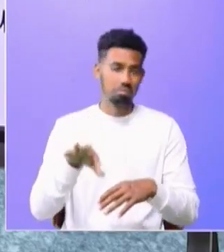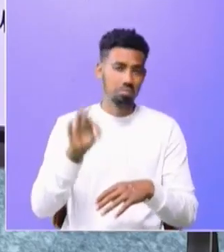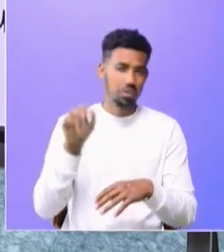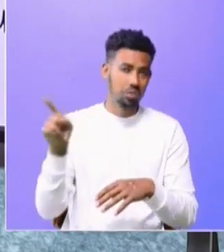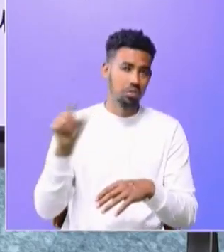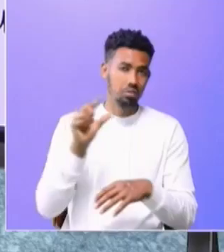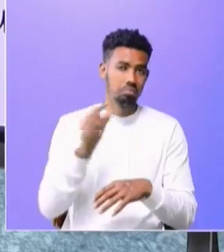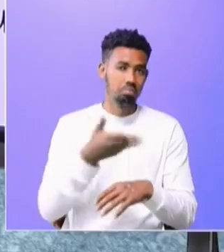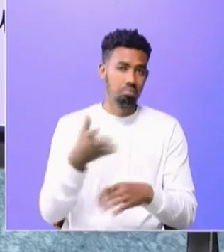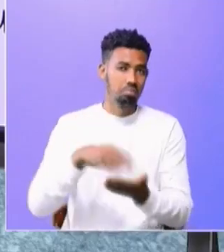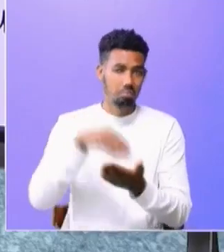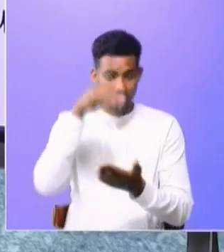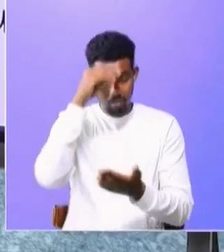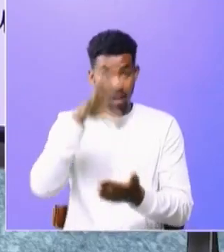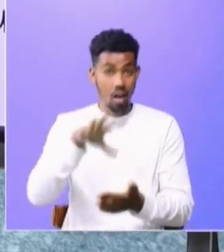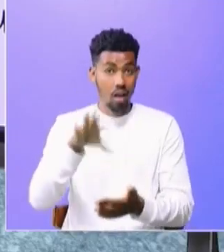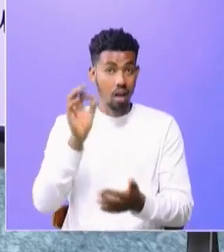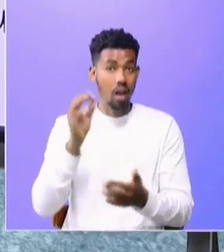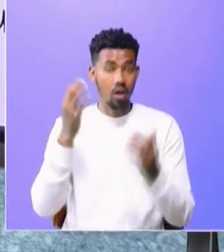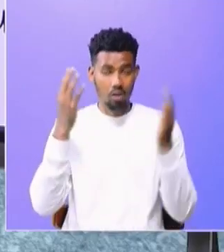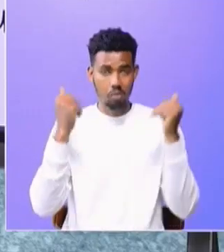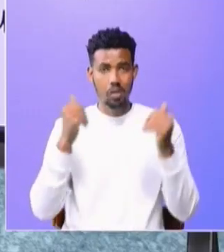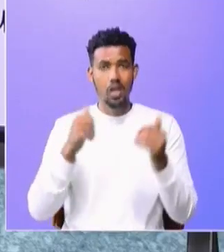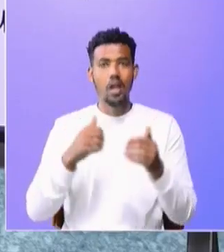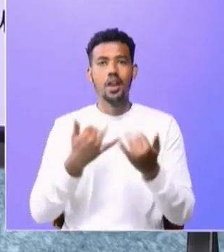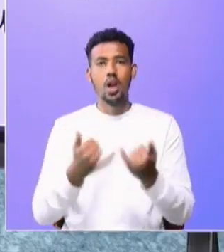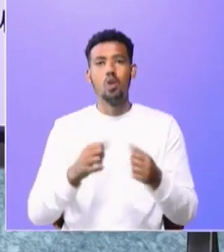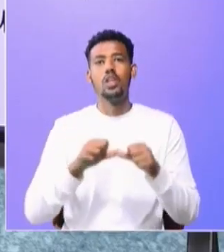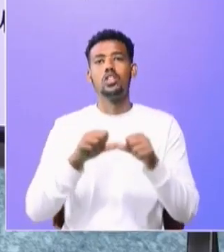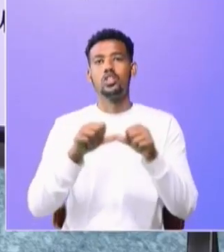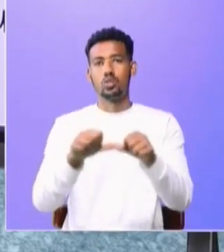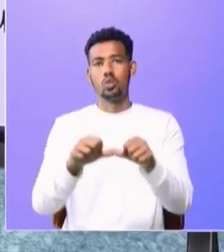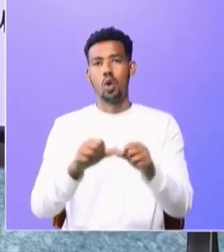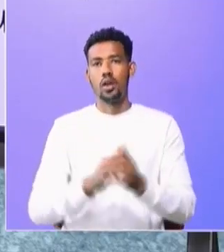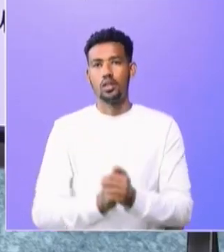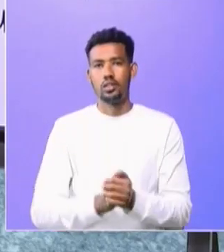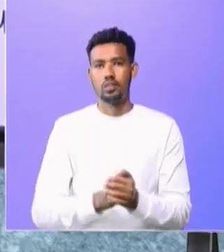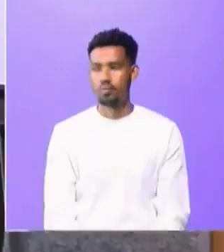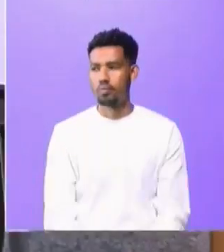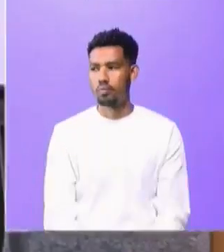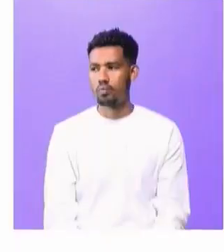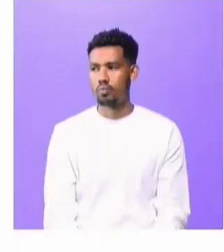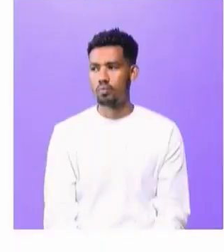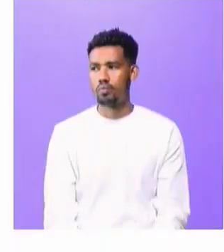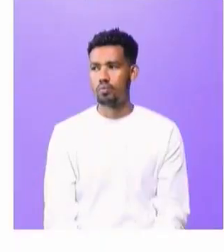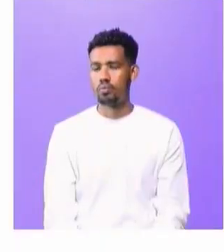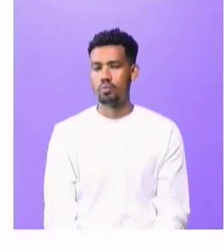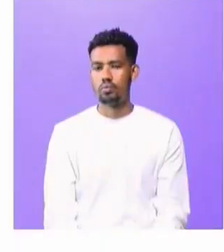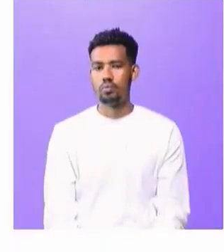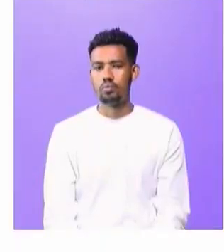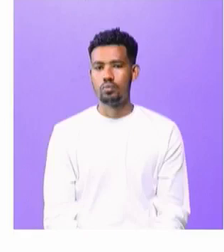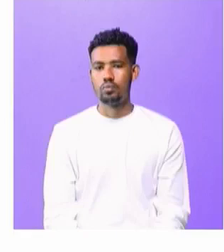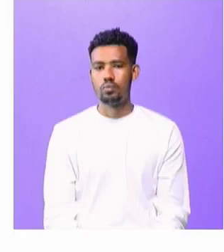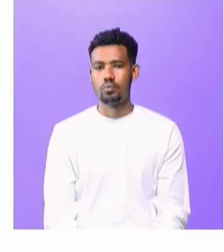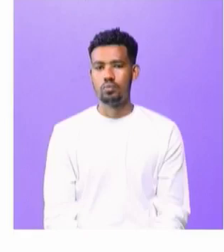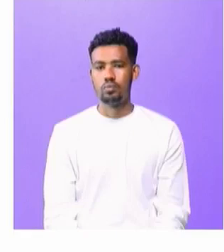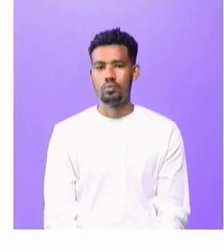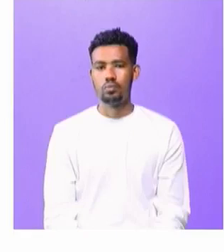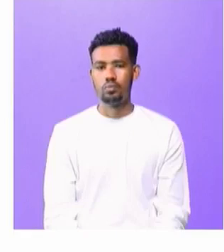this lesson. So let us keep going. Let me give you one more. Activity